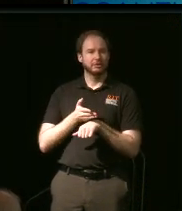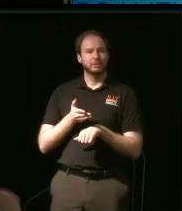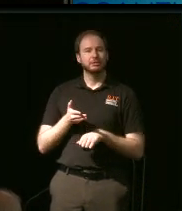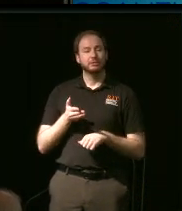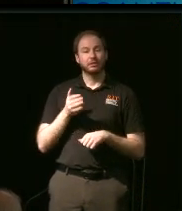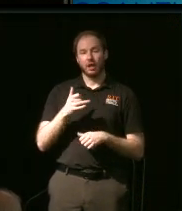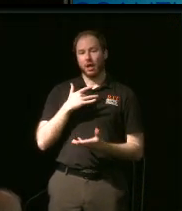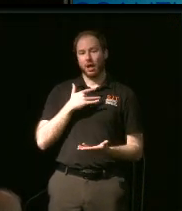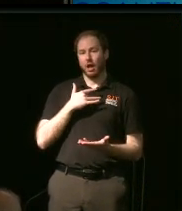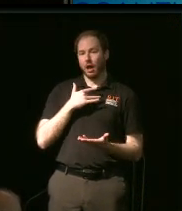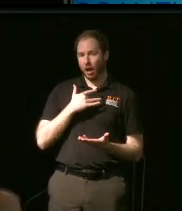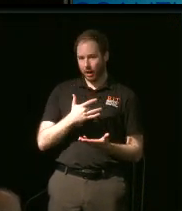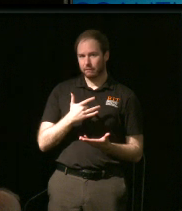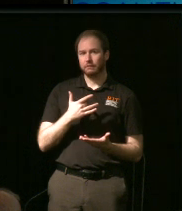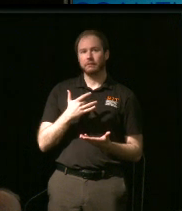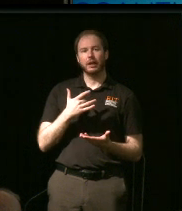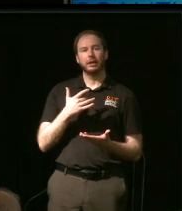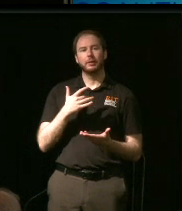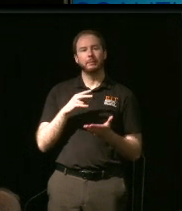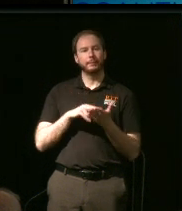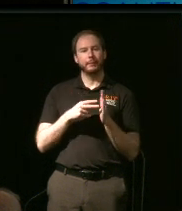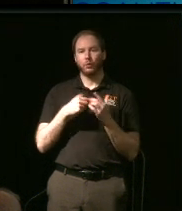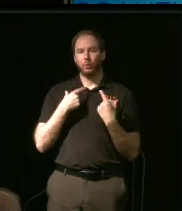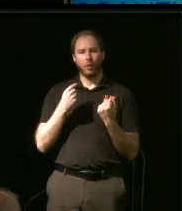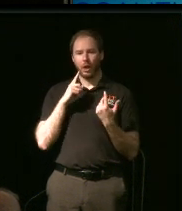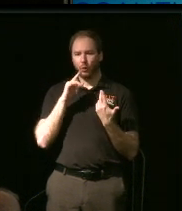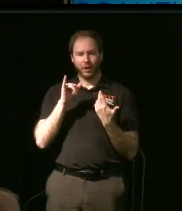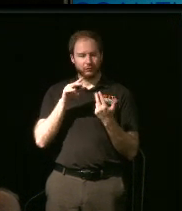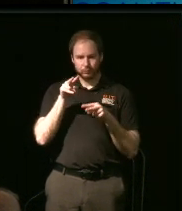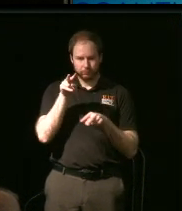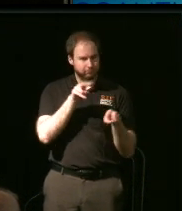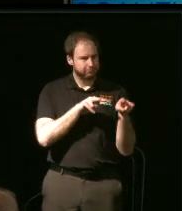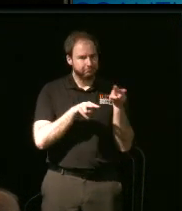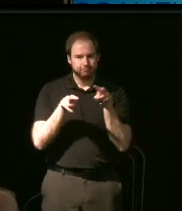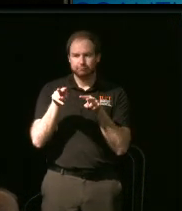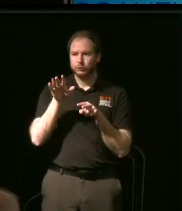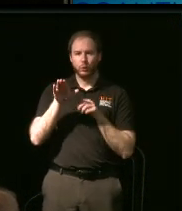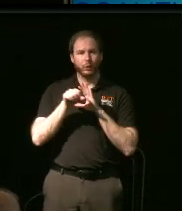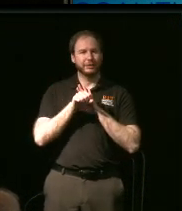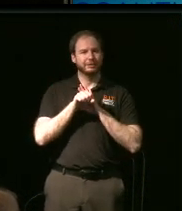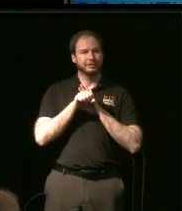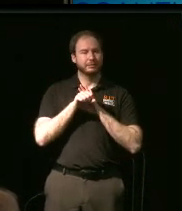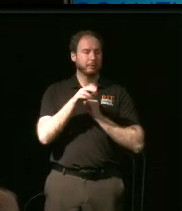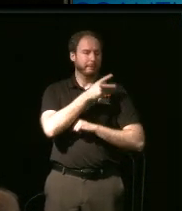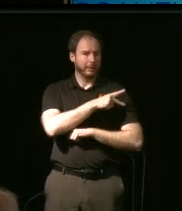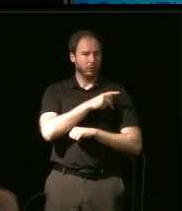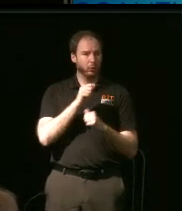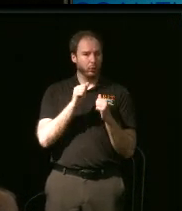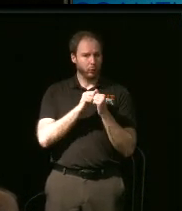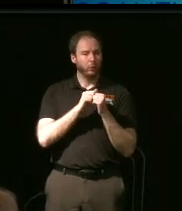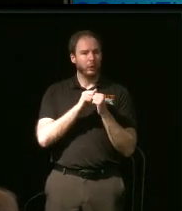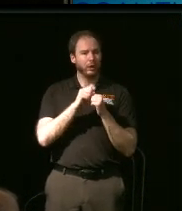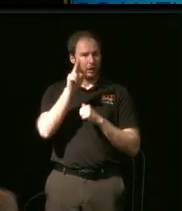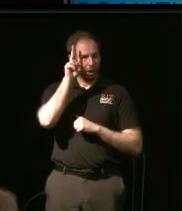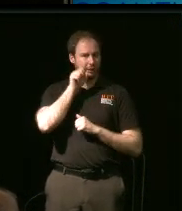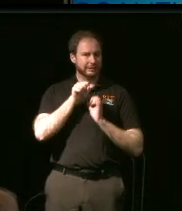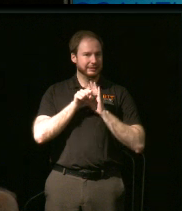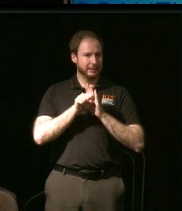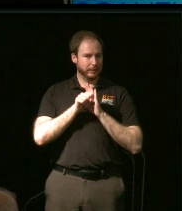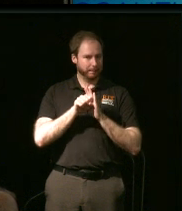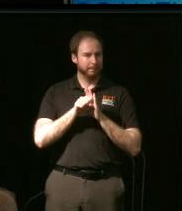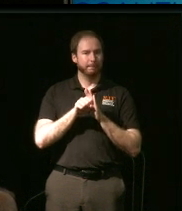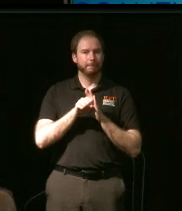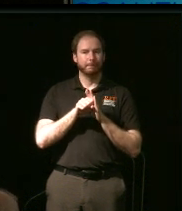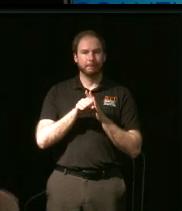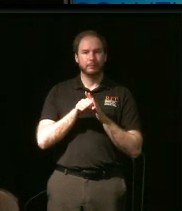This often begins with observing the symptoms in patients with Usher syndrome in